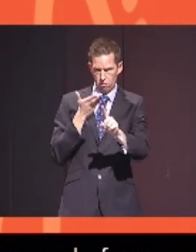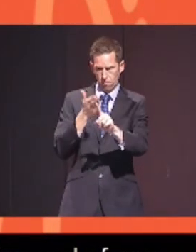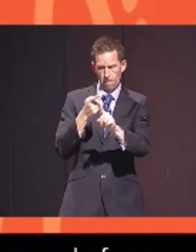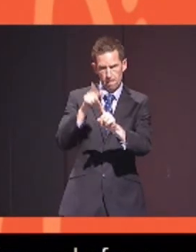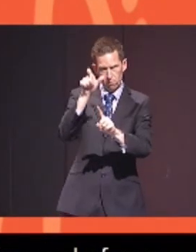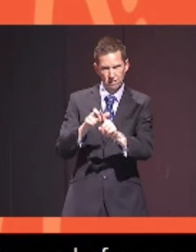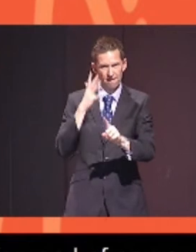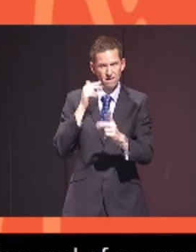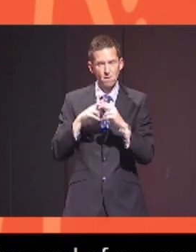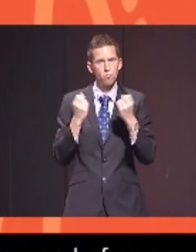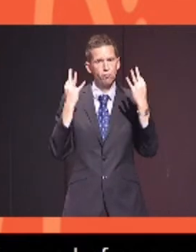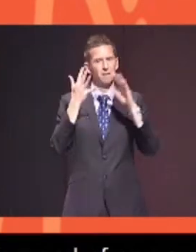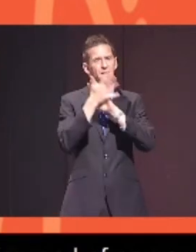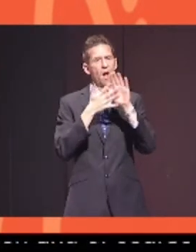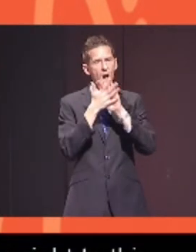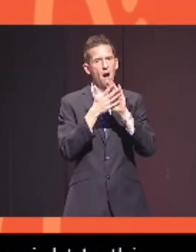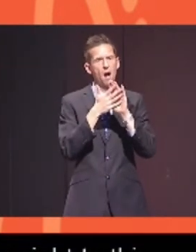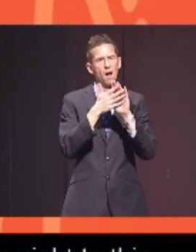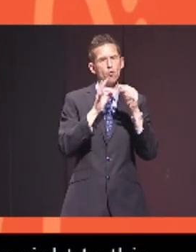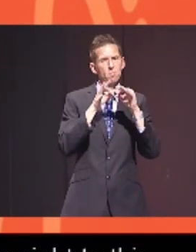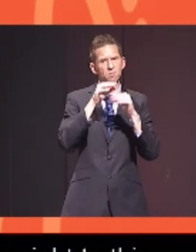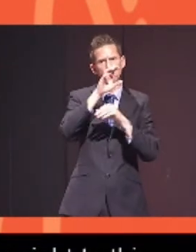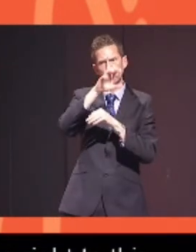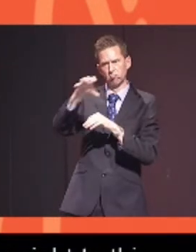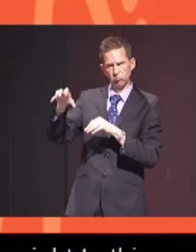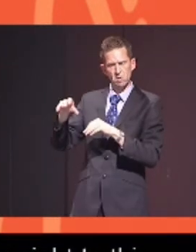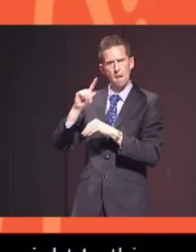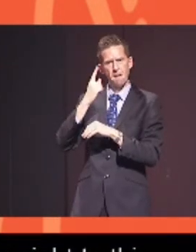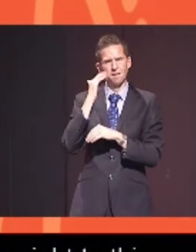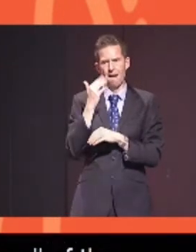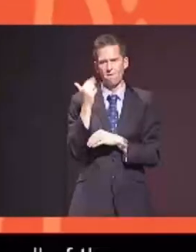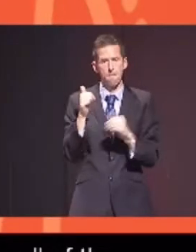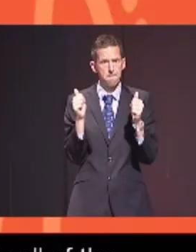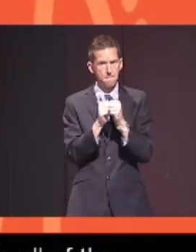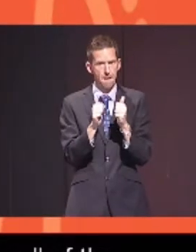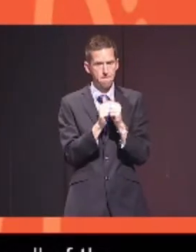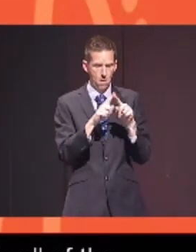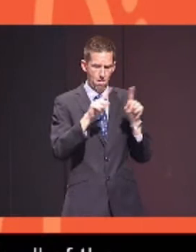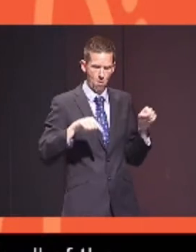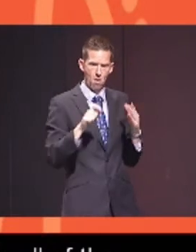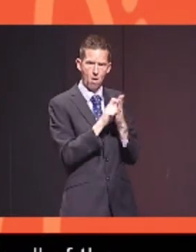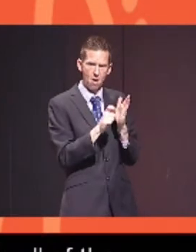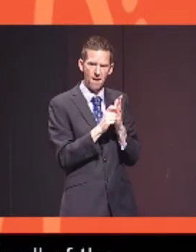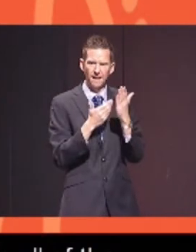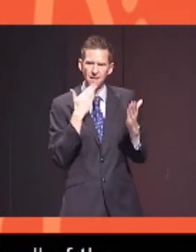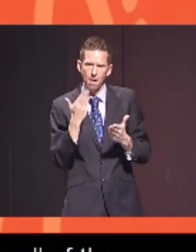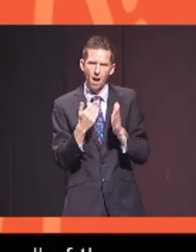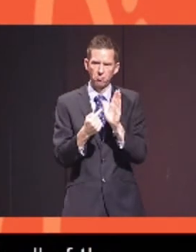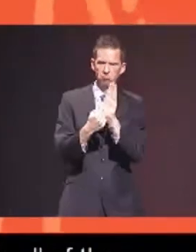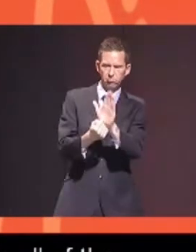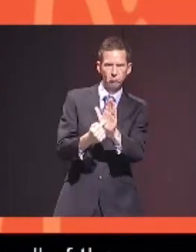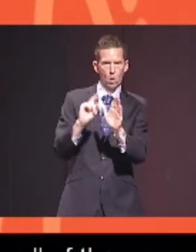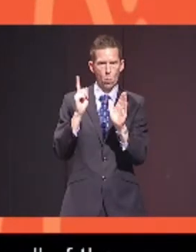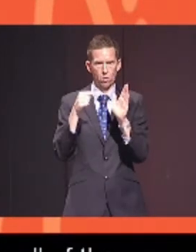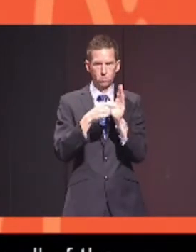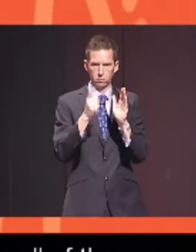person, even if we don't have sign language in all the centers, but we can have a little piece of paper explaining very simply